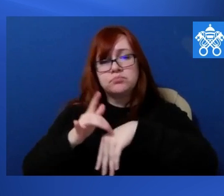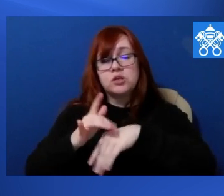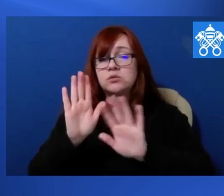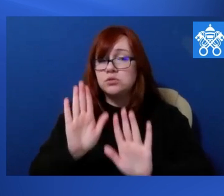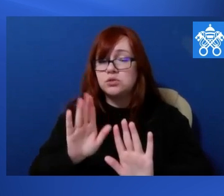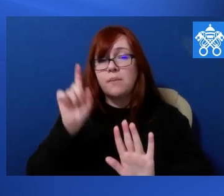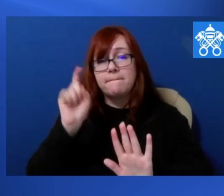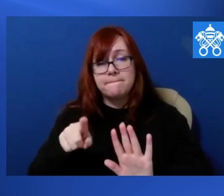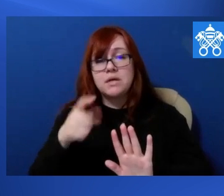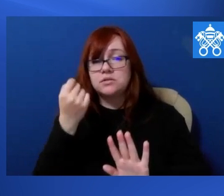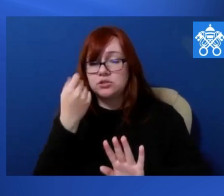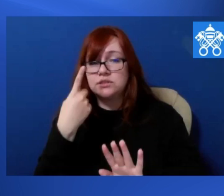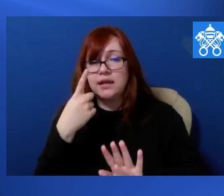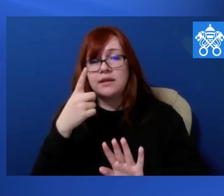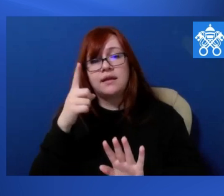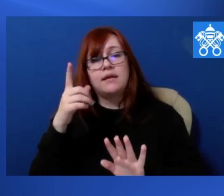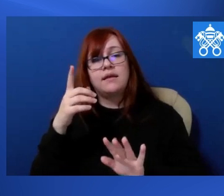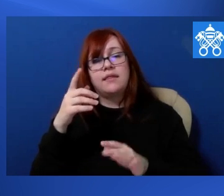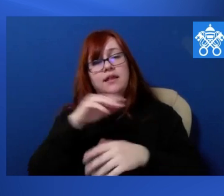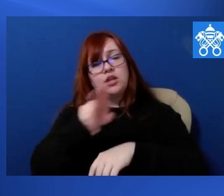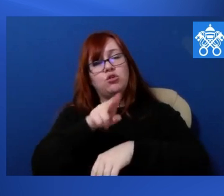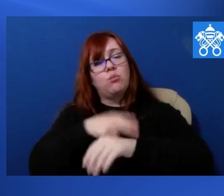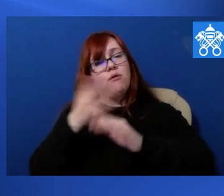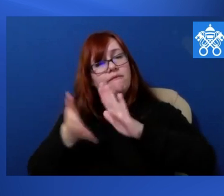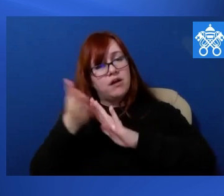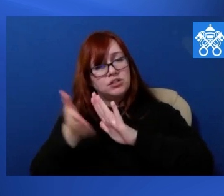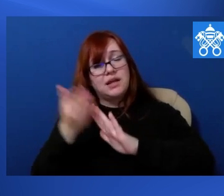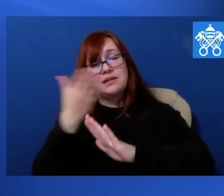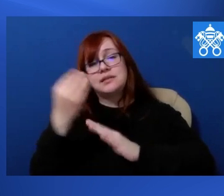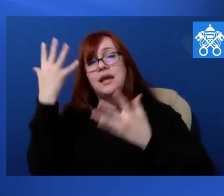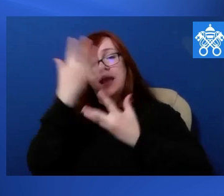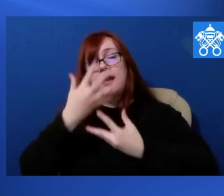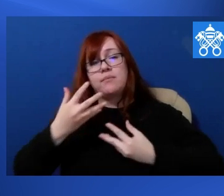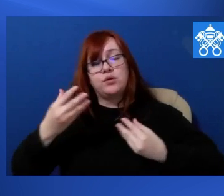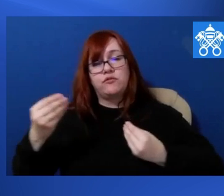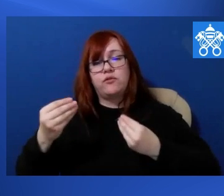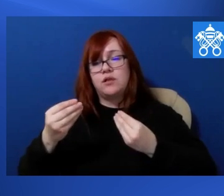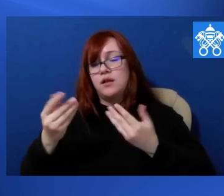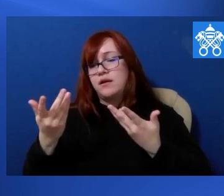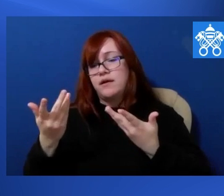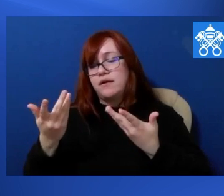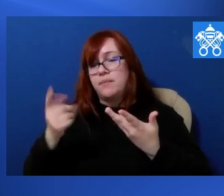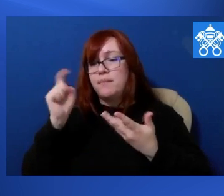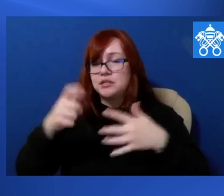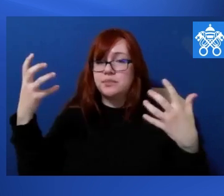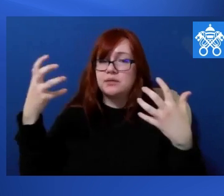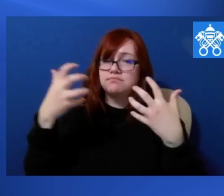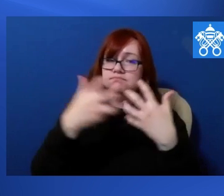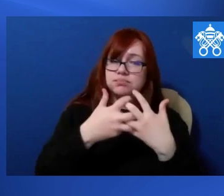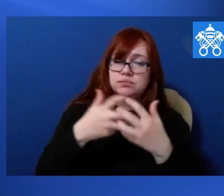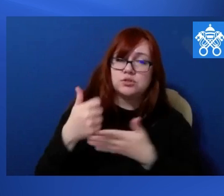be matched by simple decorum and normal functionality in the places and situations of ordinary weekday life.